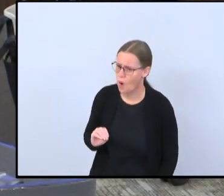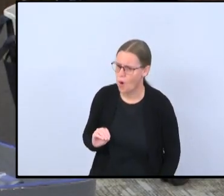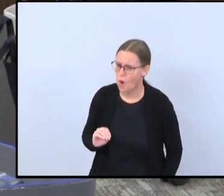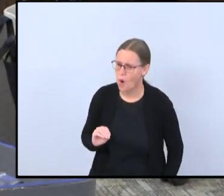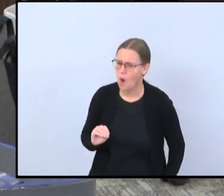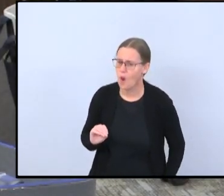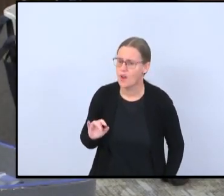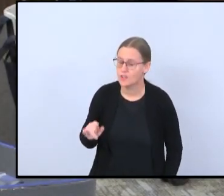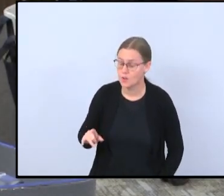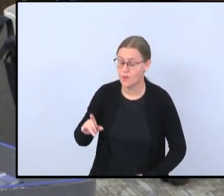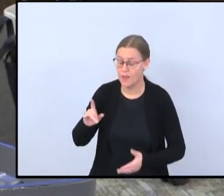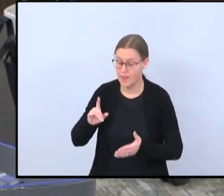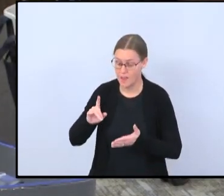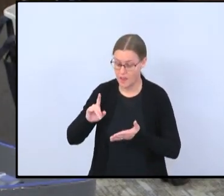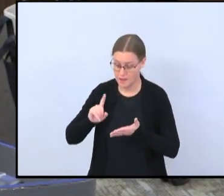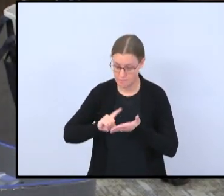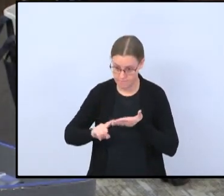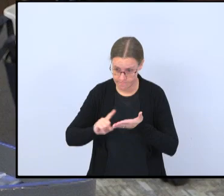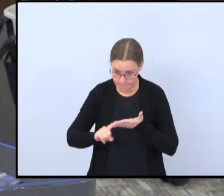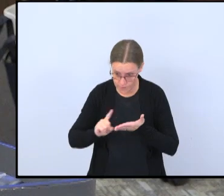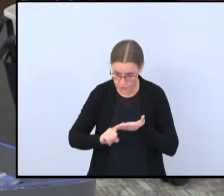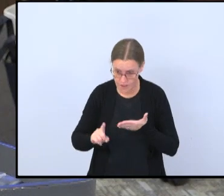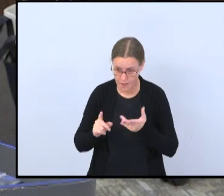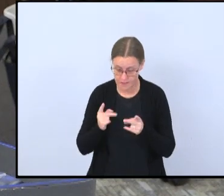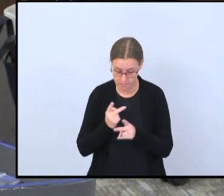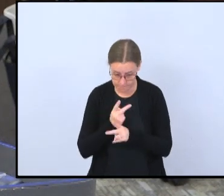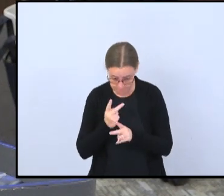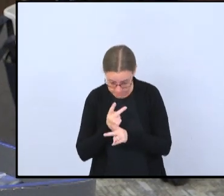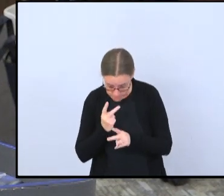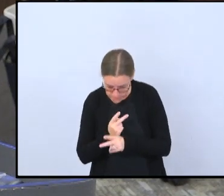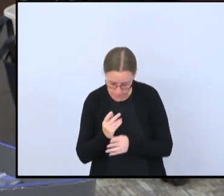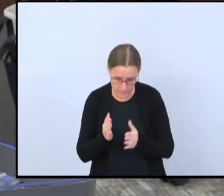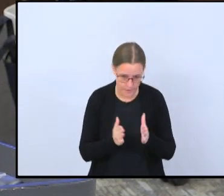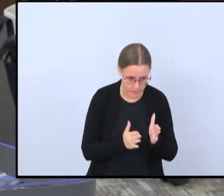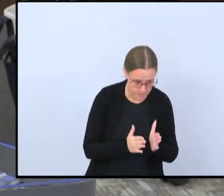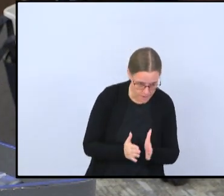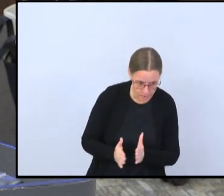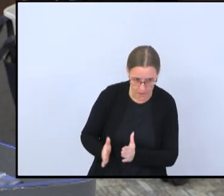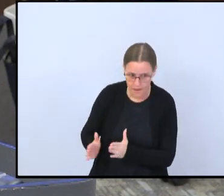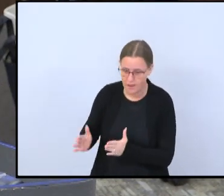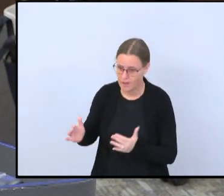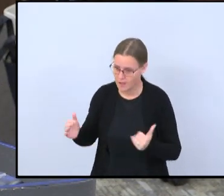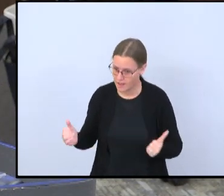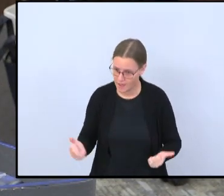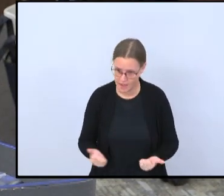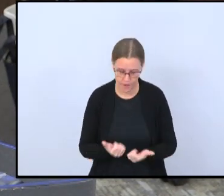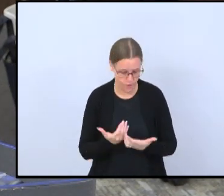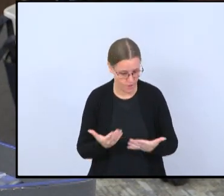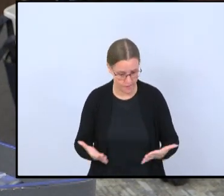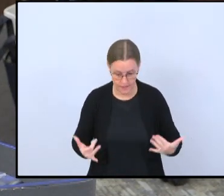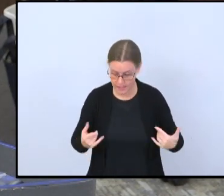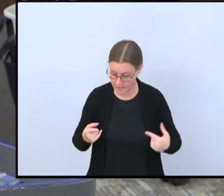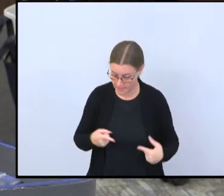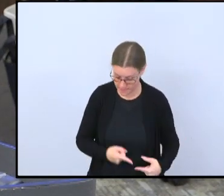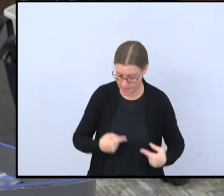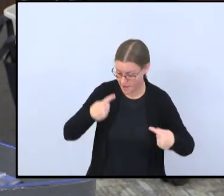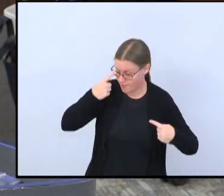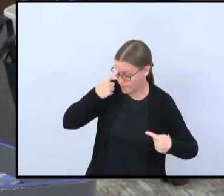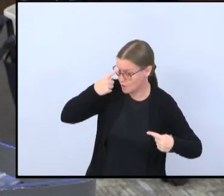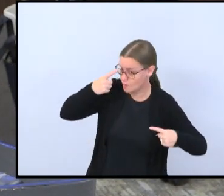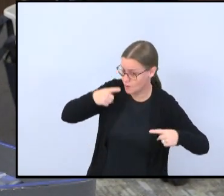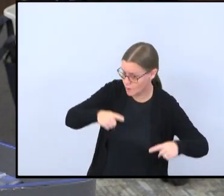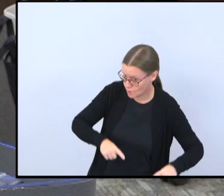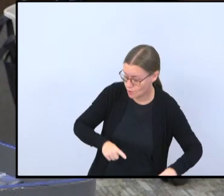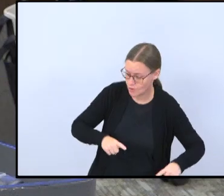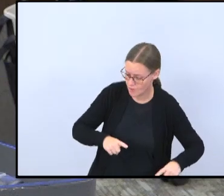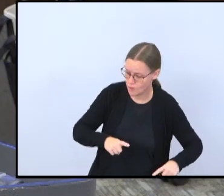They'll review the calculations and the projections and the plan to make sure that Make sure it all fits. that they agree that